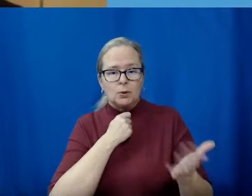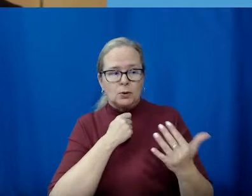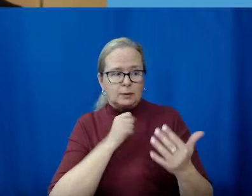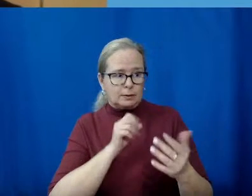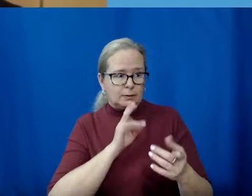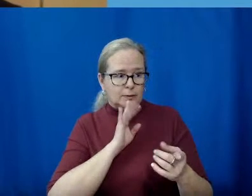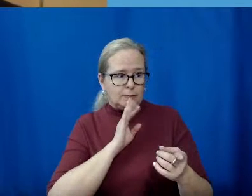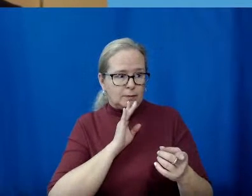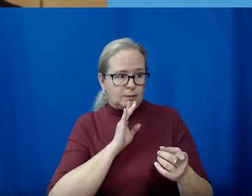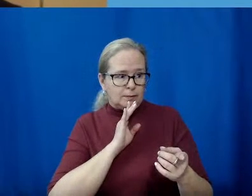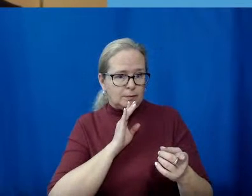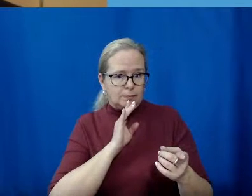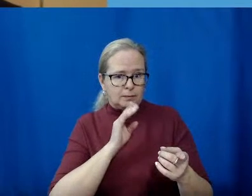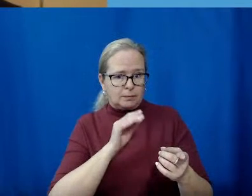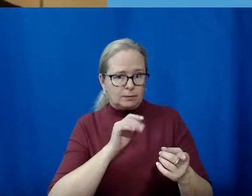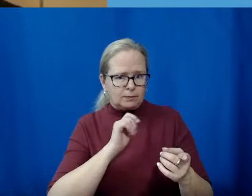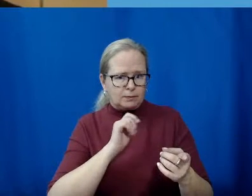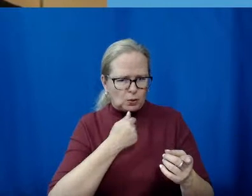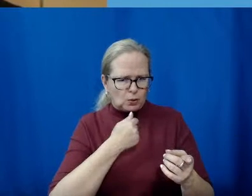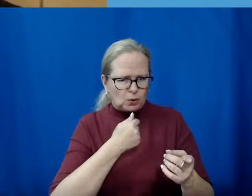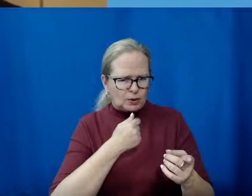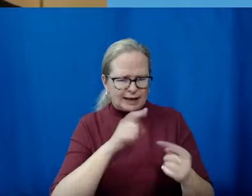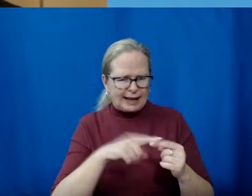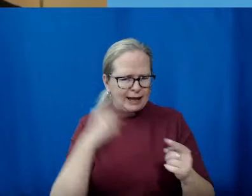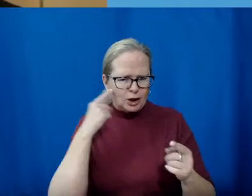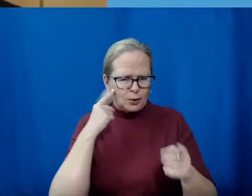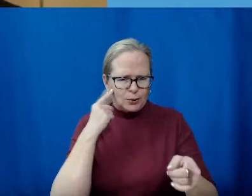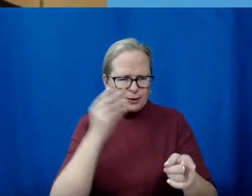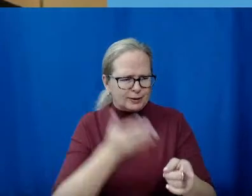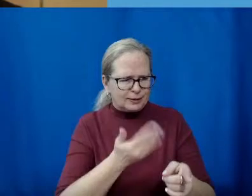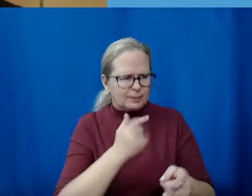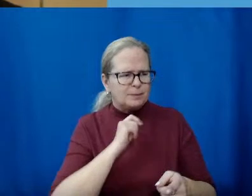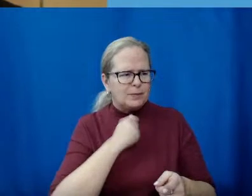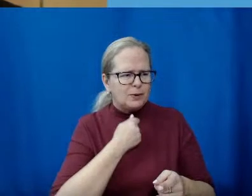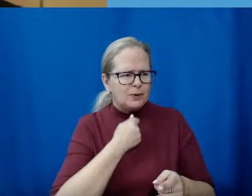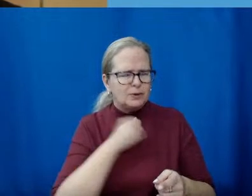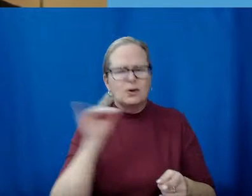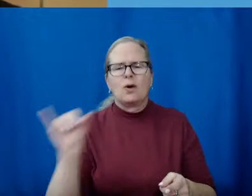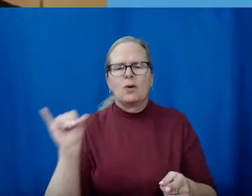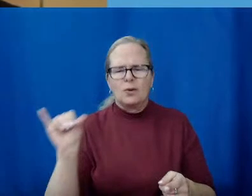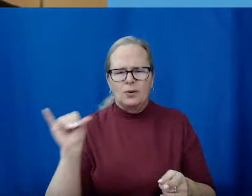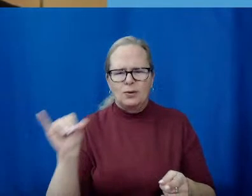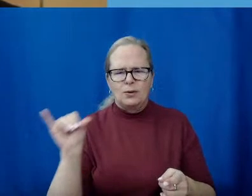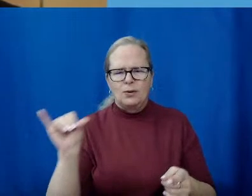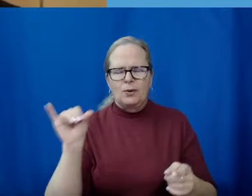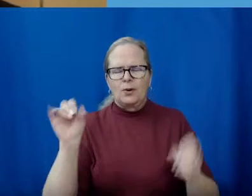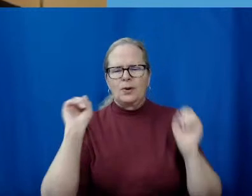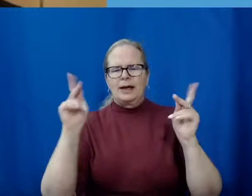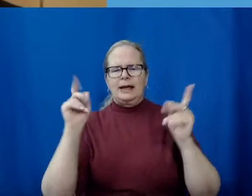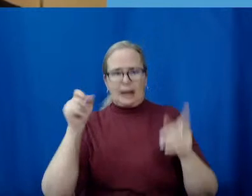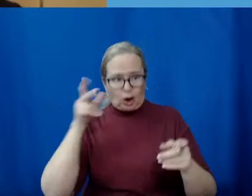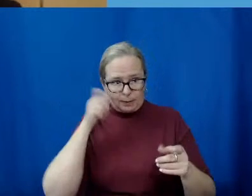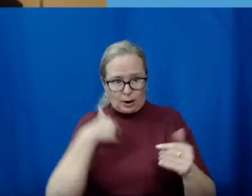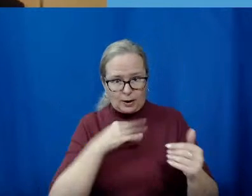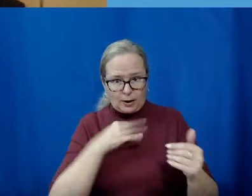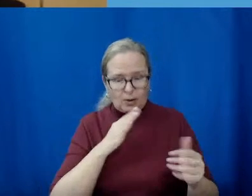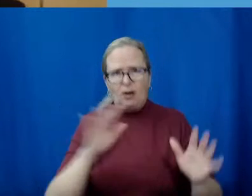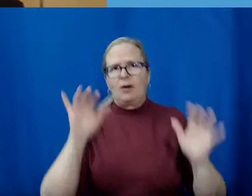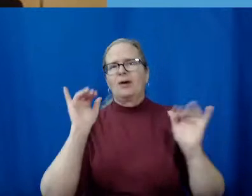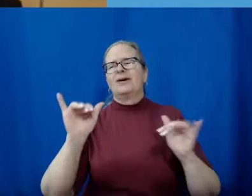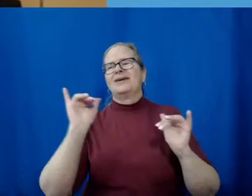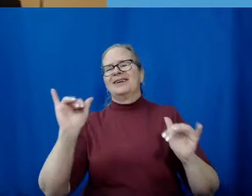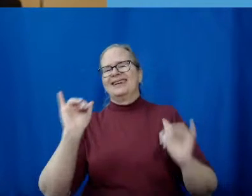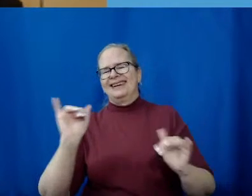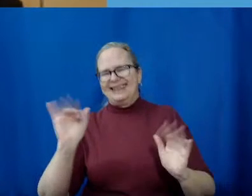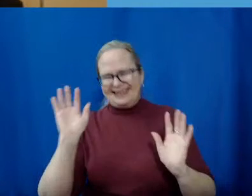Oh, but we can't hear you. Did we not do? Okay, can you hear me now? All right. Yes, we can. Hi, everyone. I